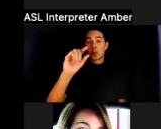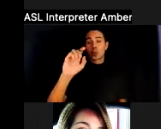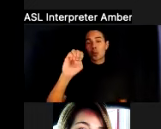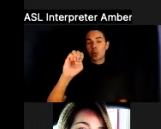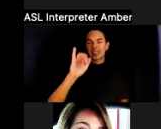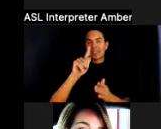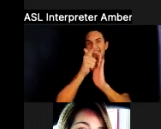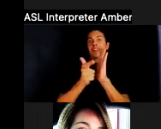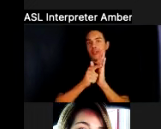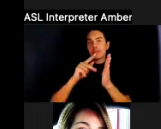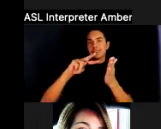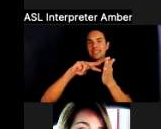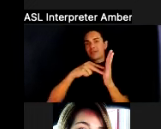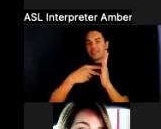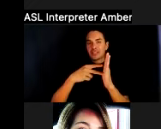effects on the victim. So,